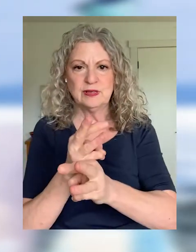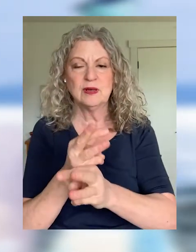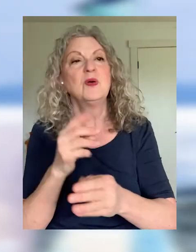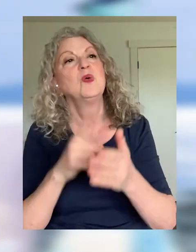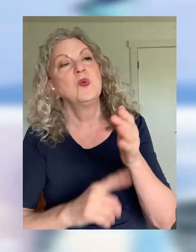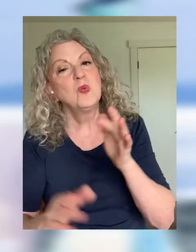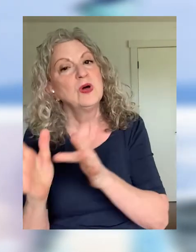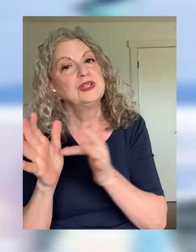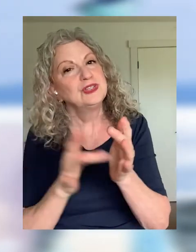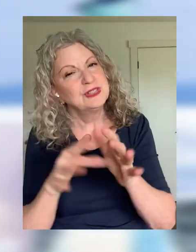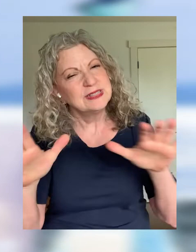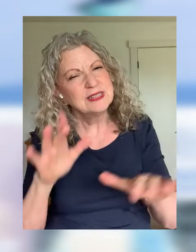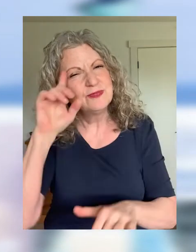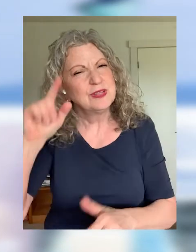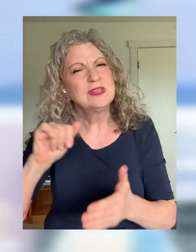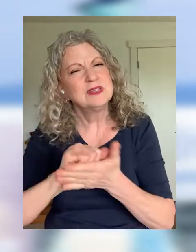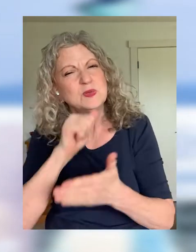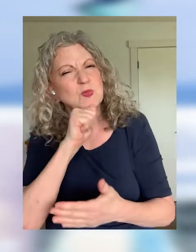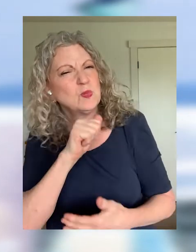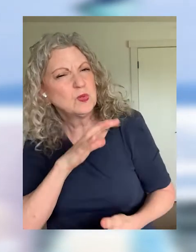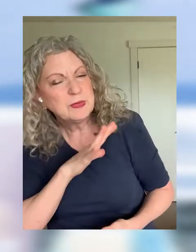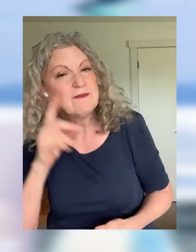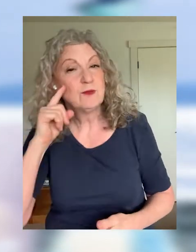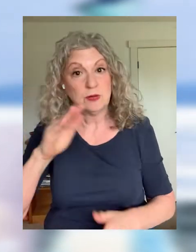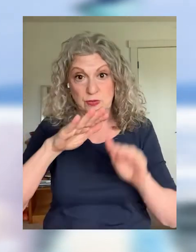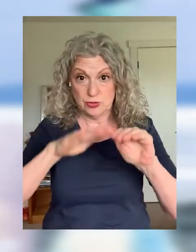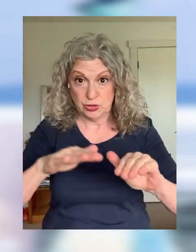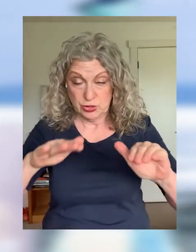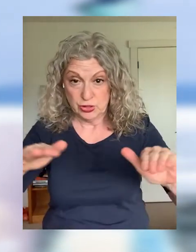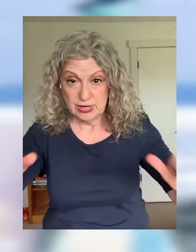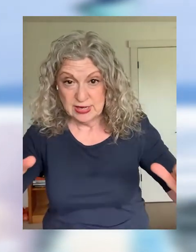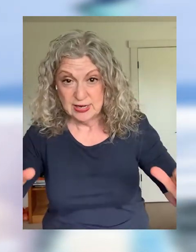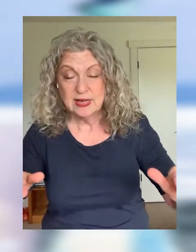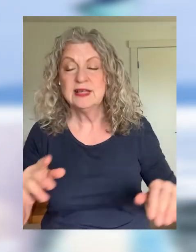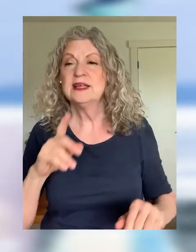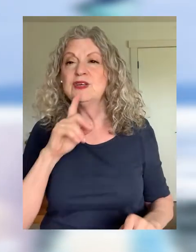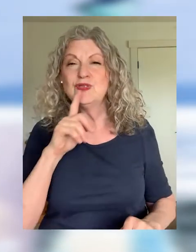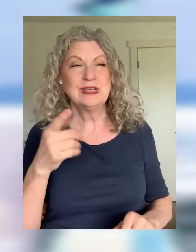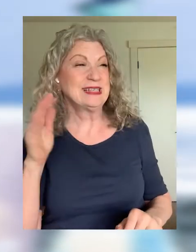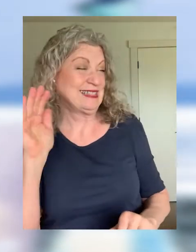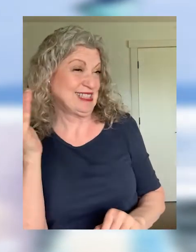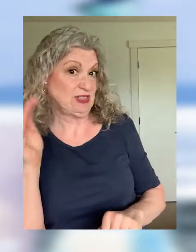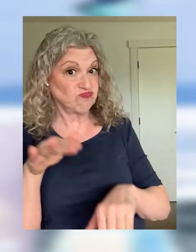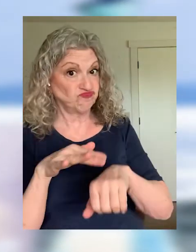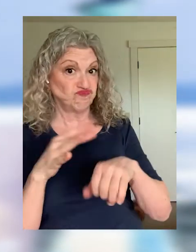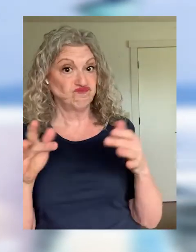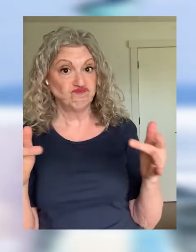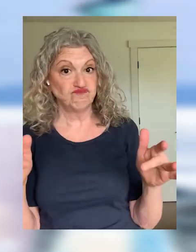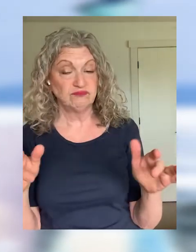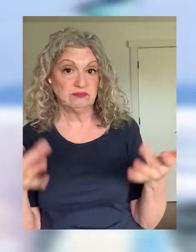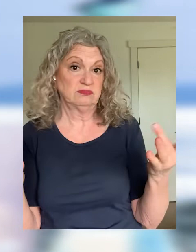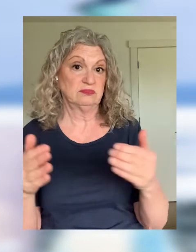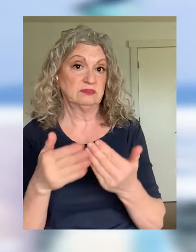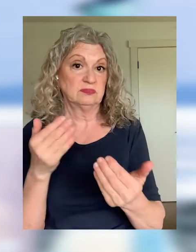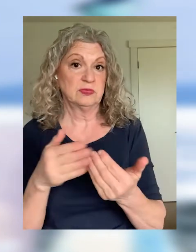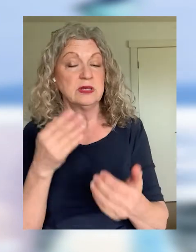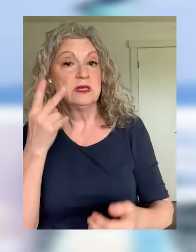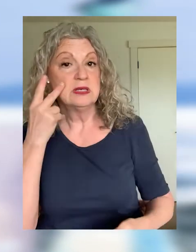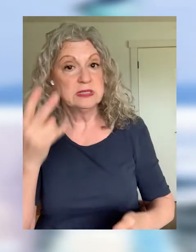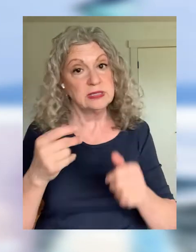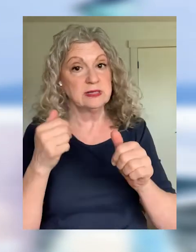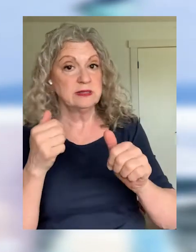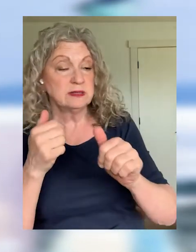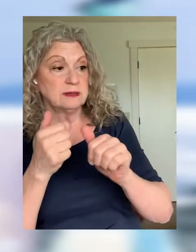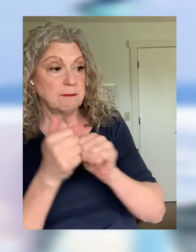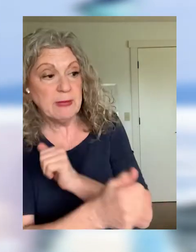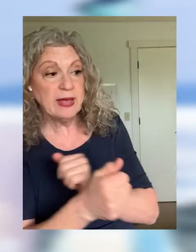What Jesus does for this woman, and later in the story for the child he visits too, is on the surface simple. He sees past the